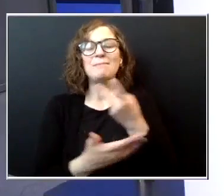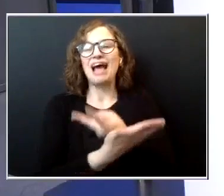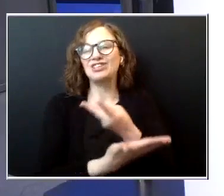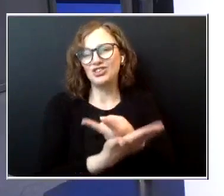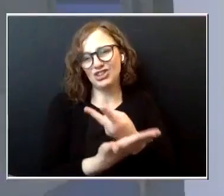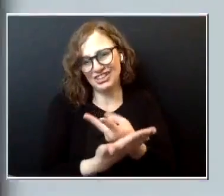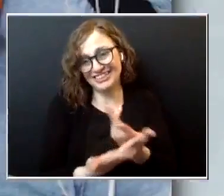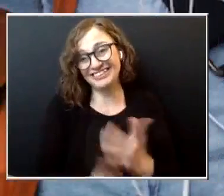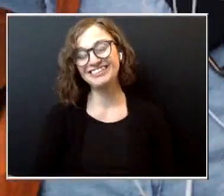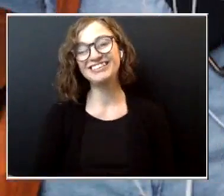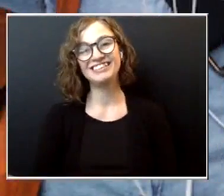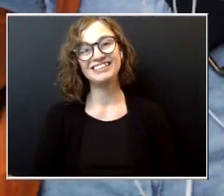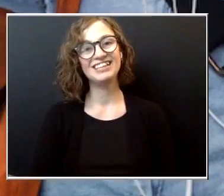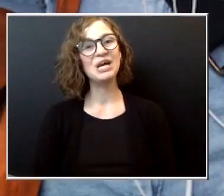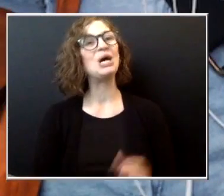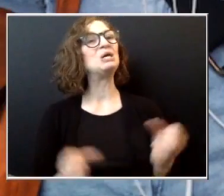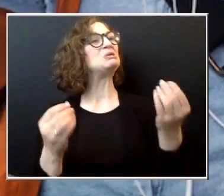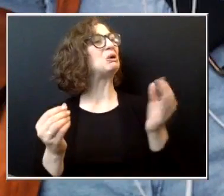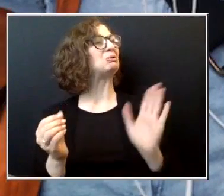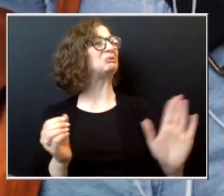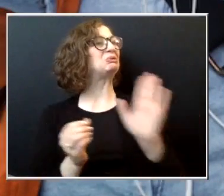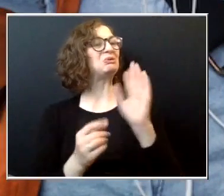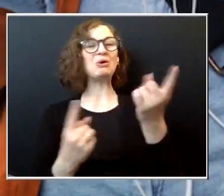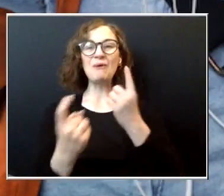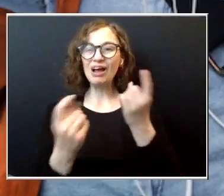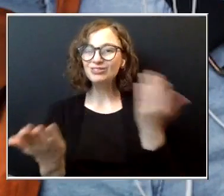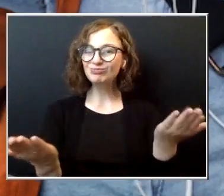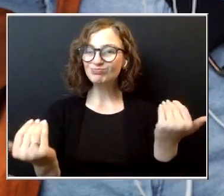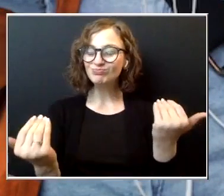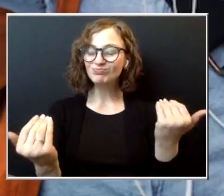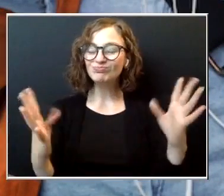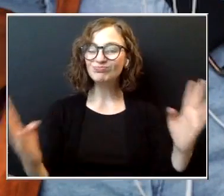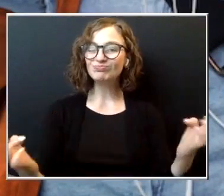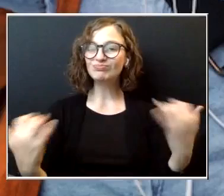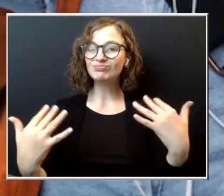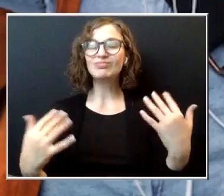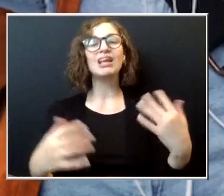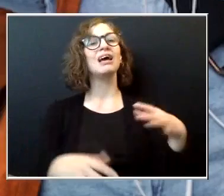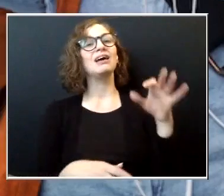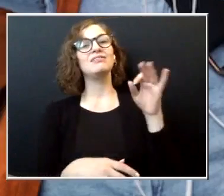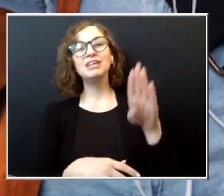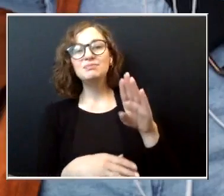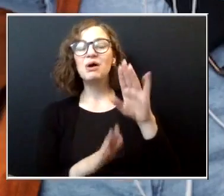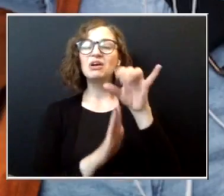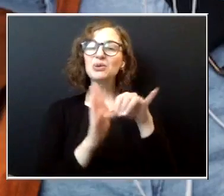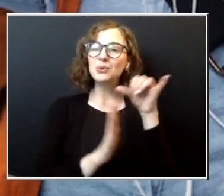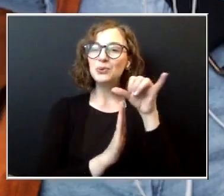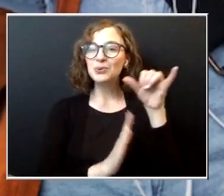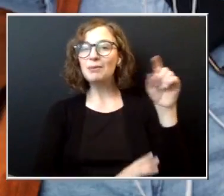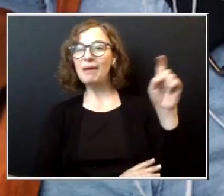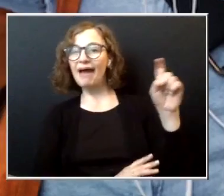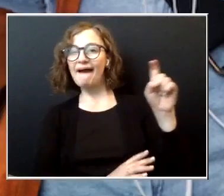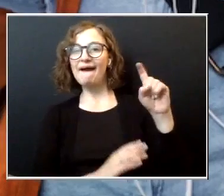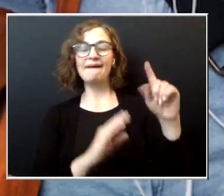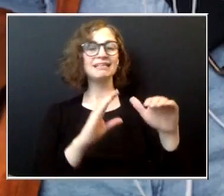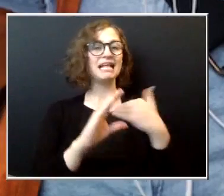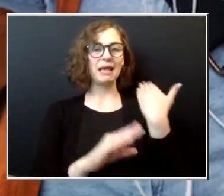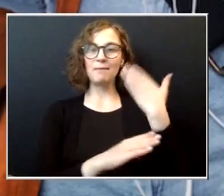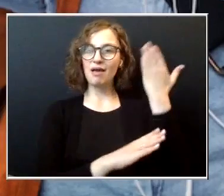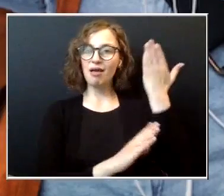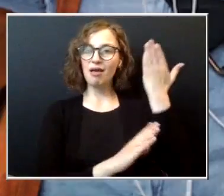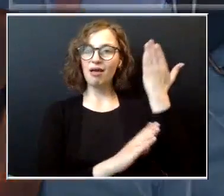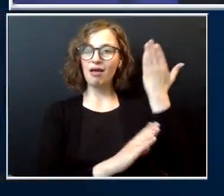sure to ask your questions. You can use the chat on YouTube or Facebook. We are on the X platform, or you could email the Medical News Network. Information is right there on your